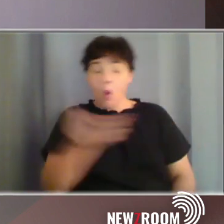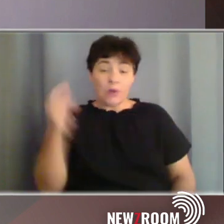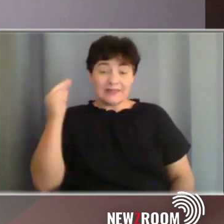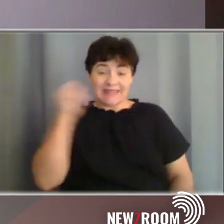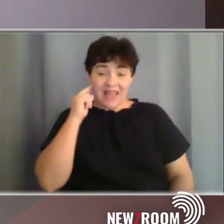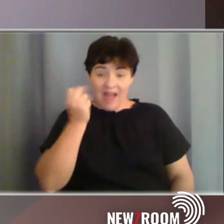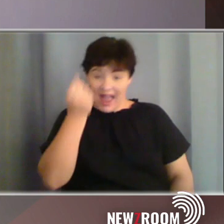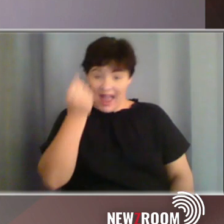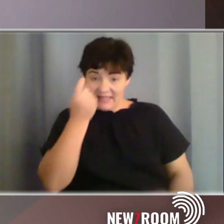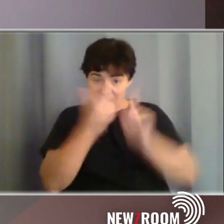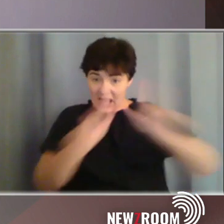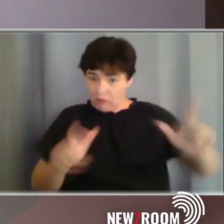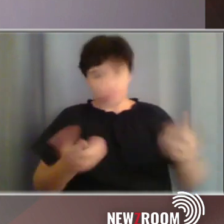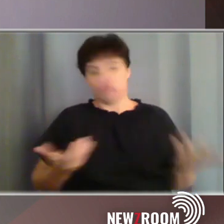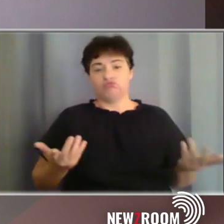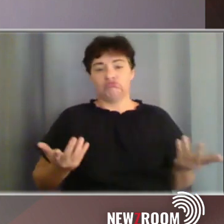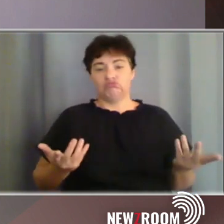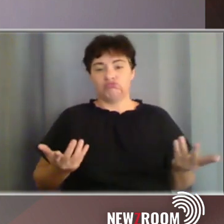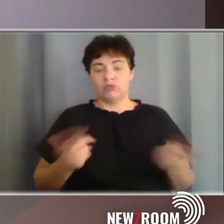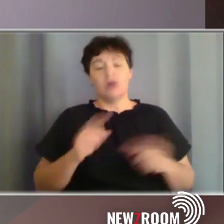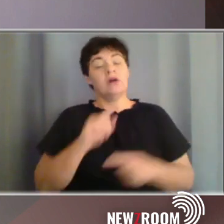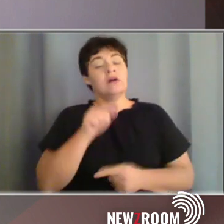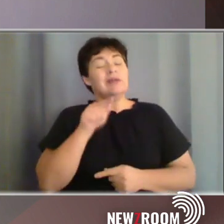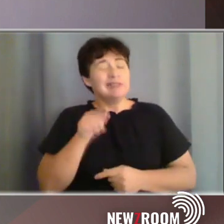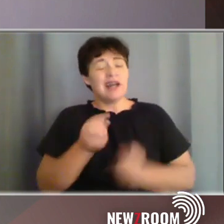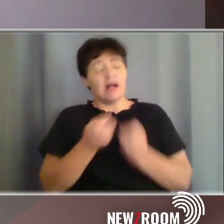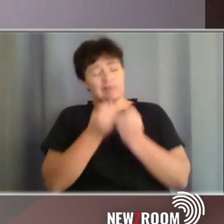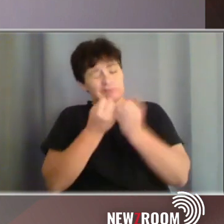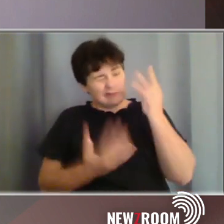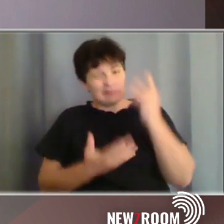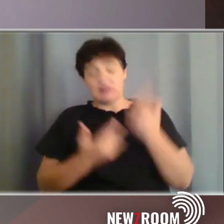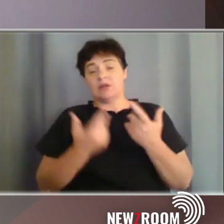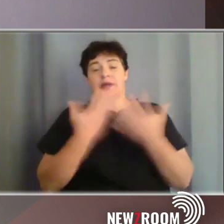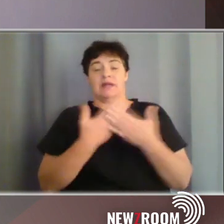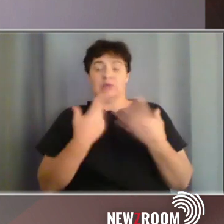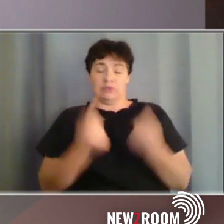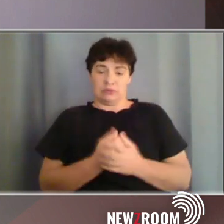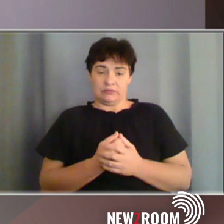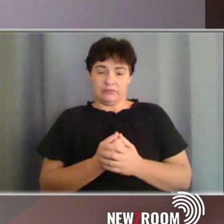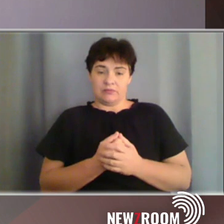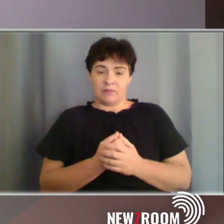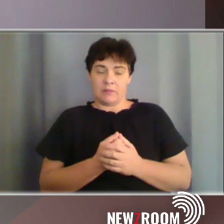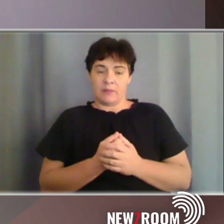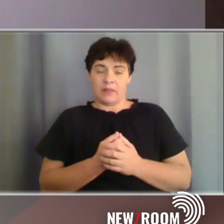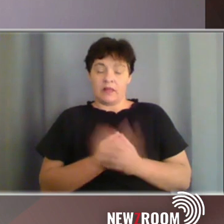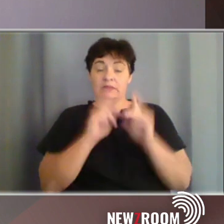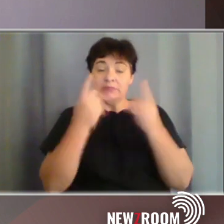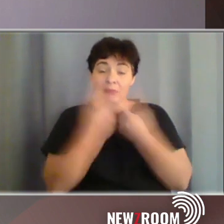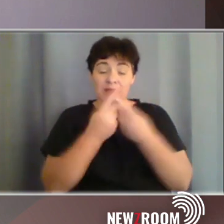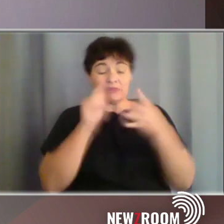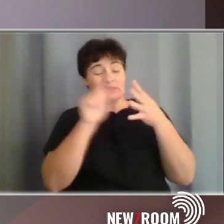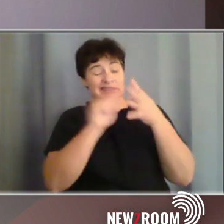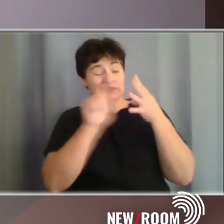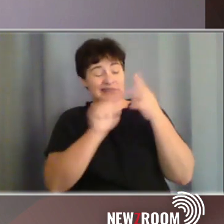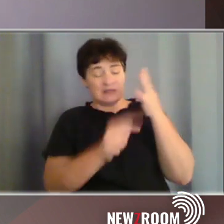sign language. So there are a lot of things that we can do, and all the departments, there's really no need.